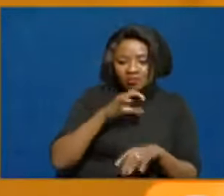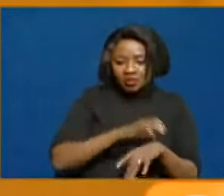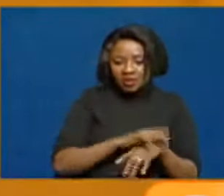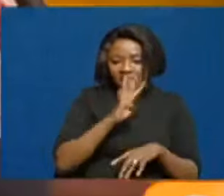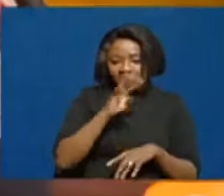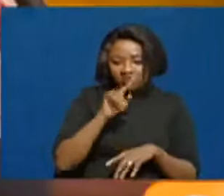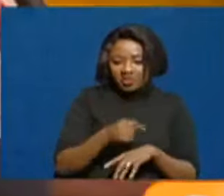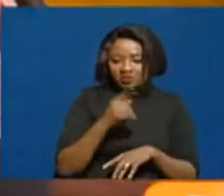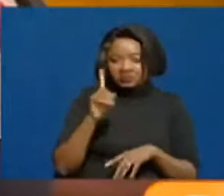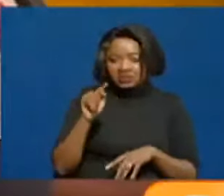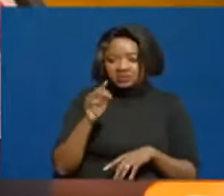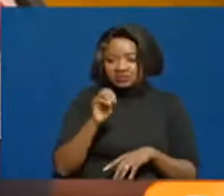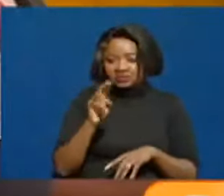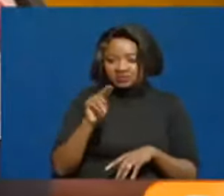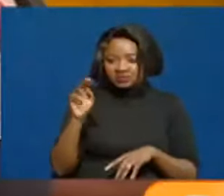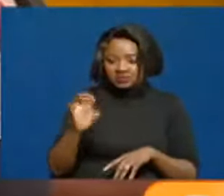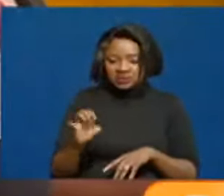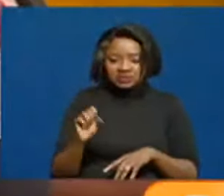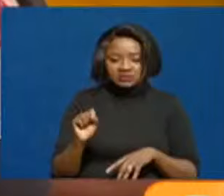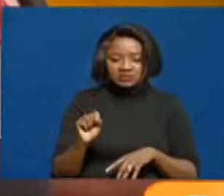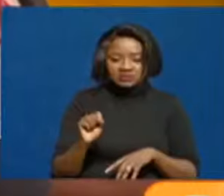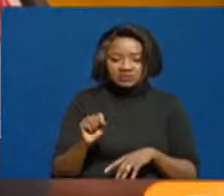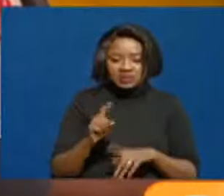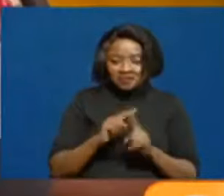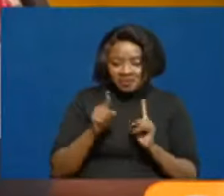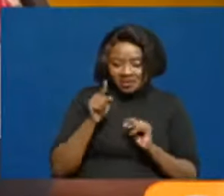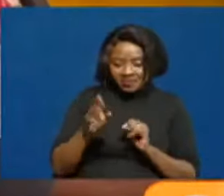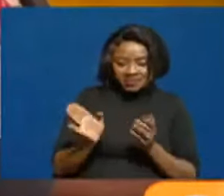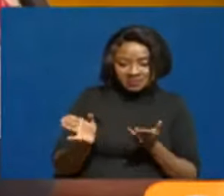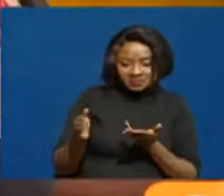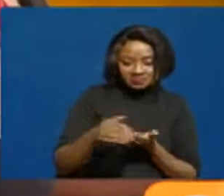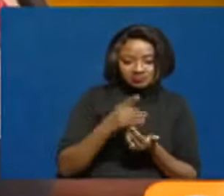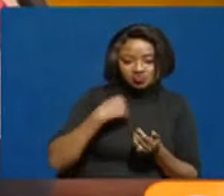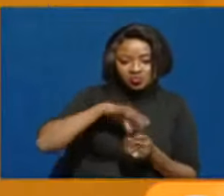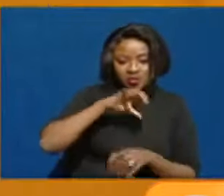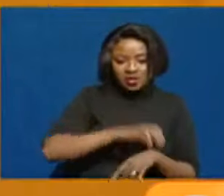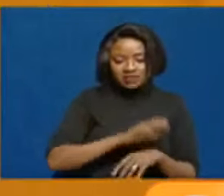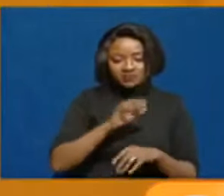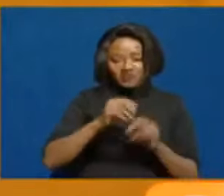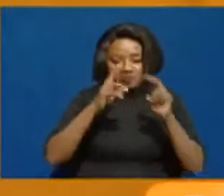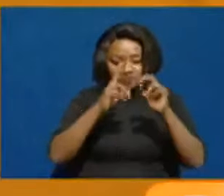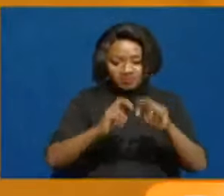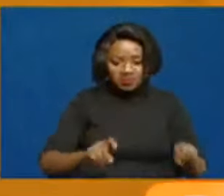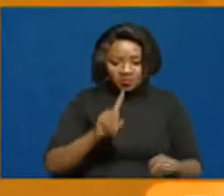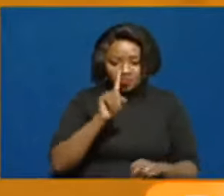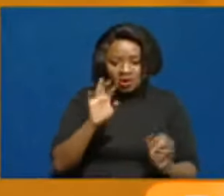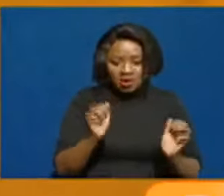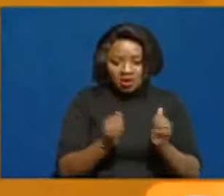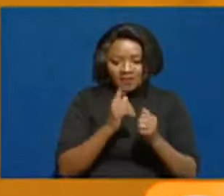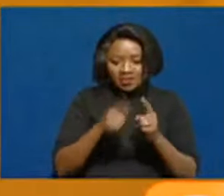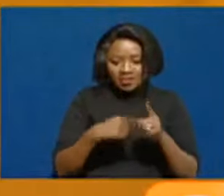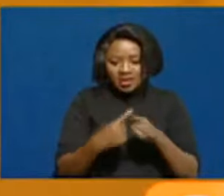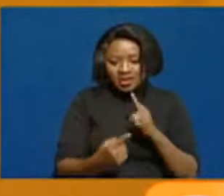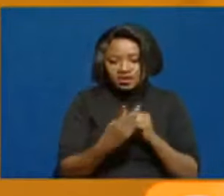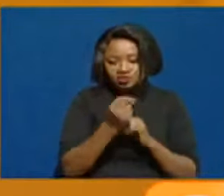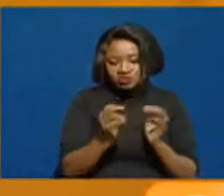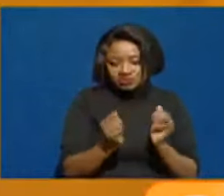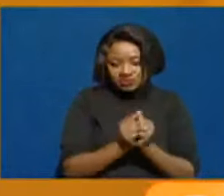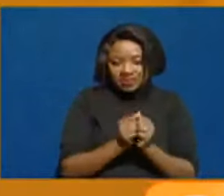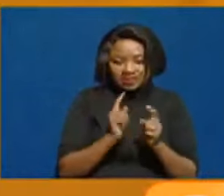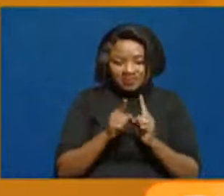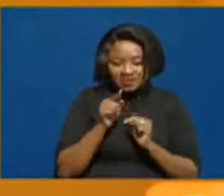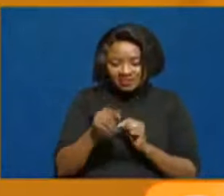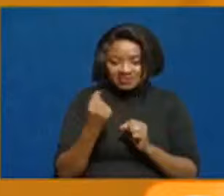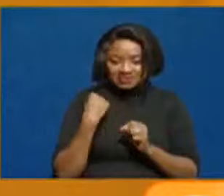waste a day, but that is sourced from a research that was done in 2010. And it's probable that that number has probably